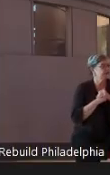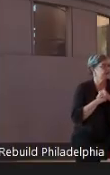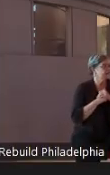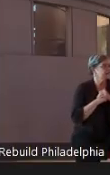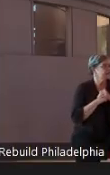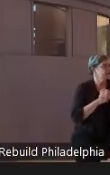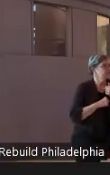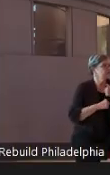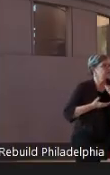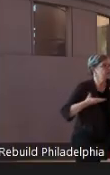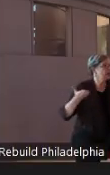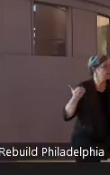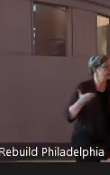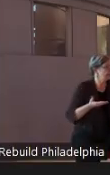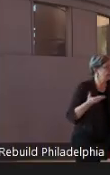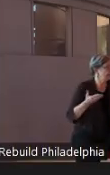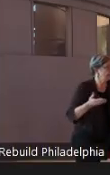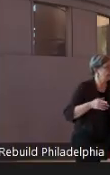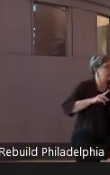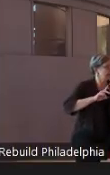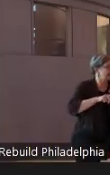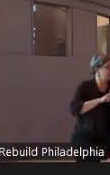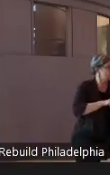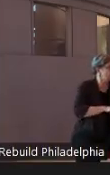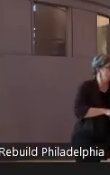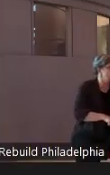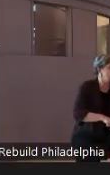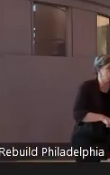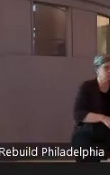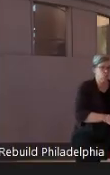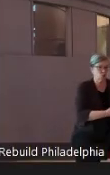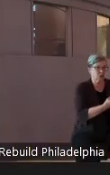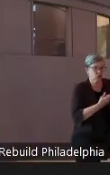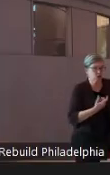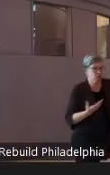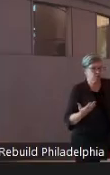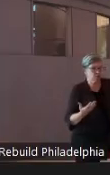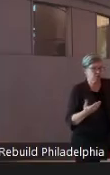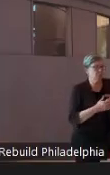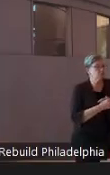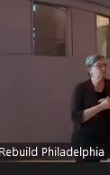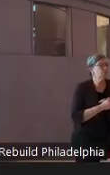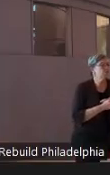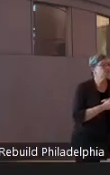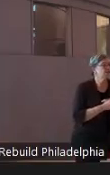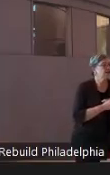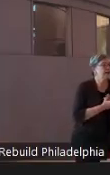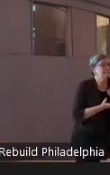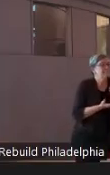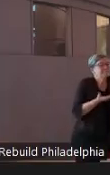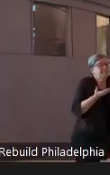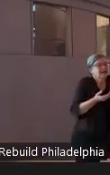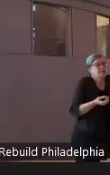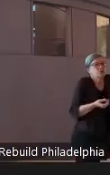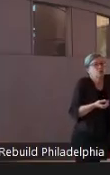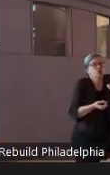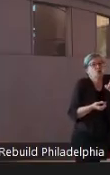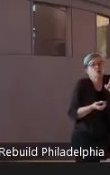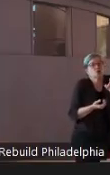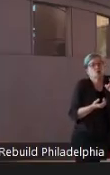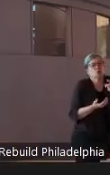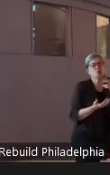I'm here to answer any questions that you may have. You may want to wait